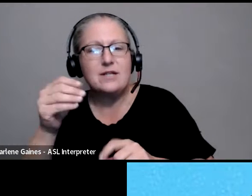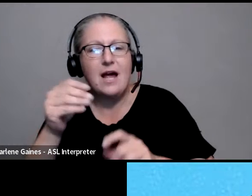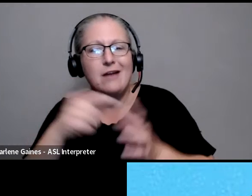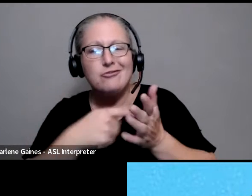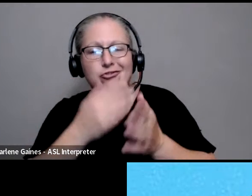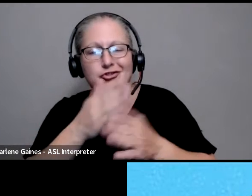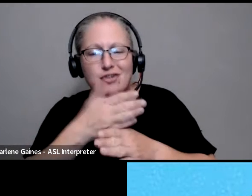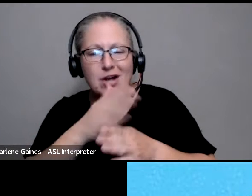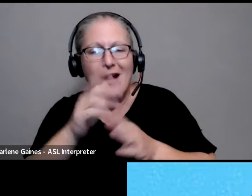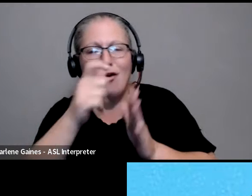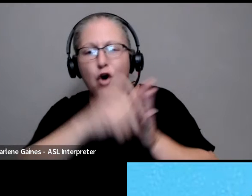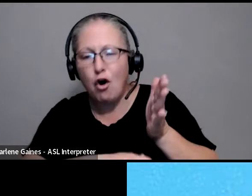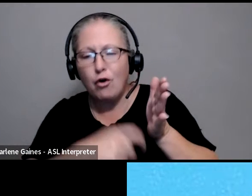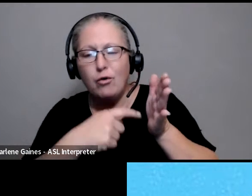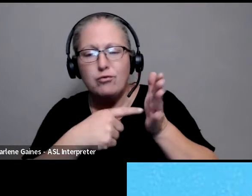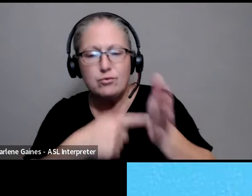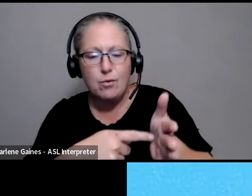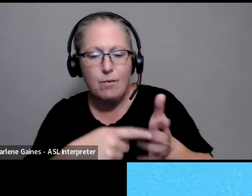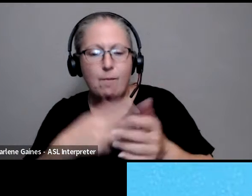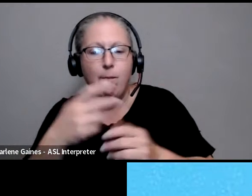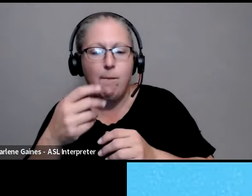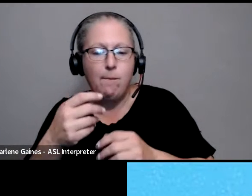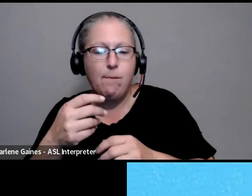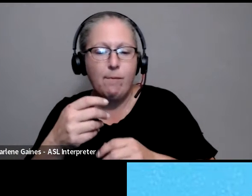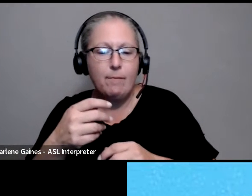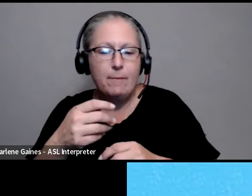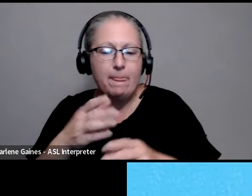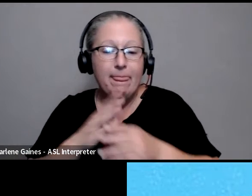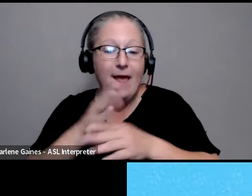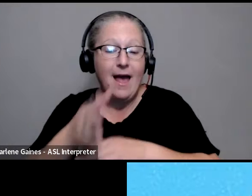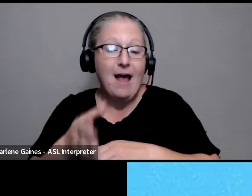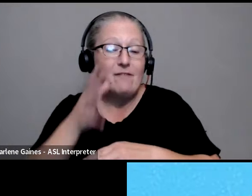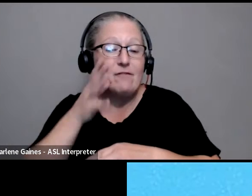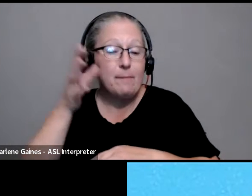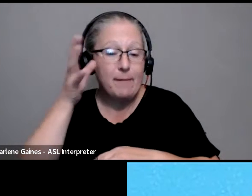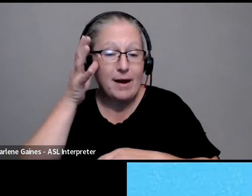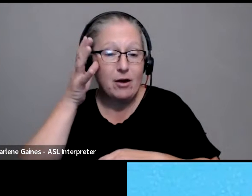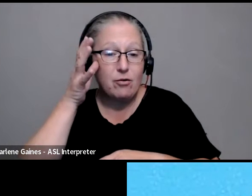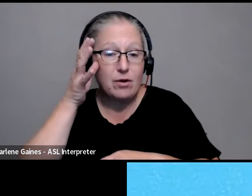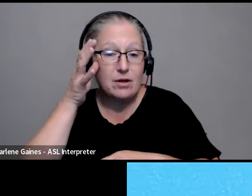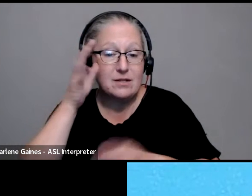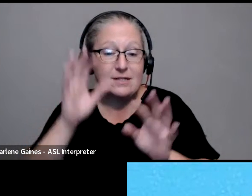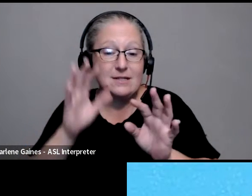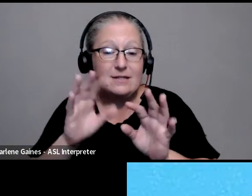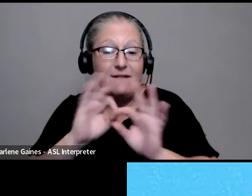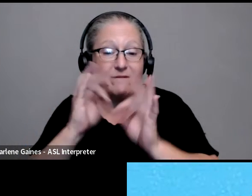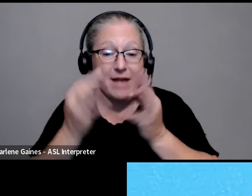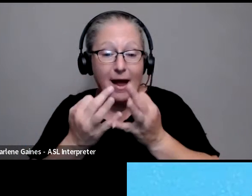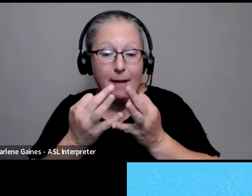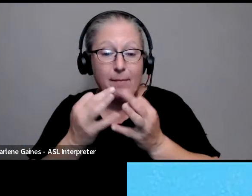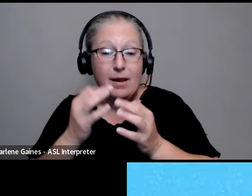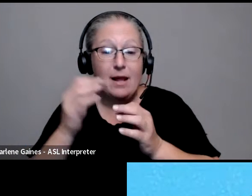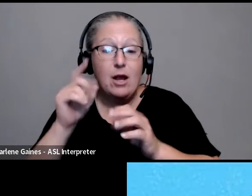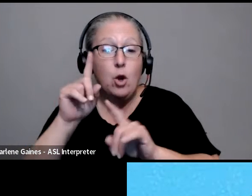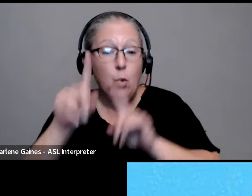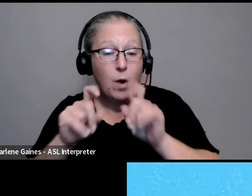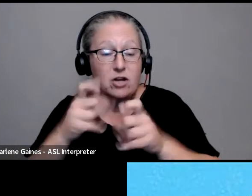articles. And so, after the parents' family questions were